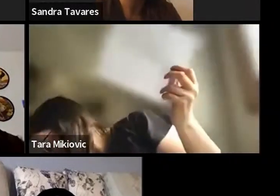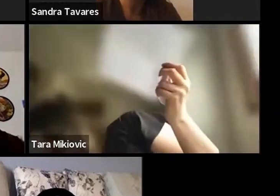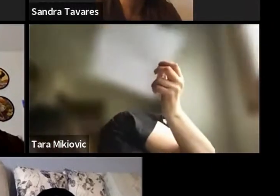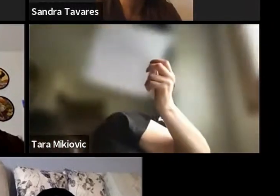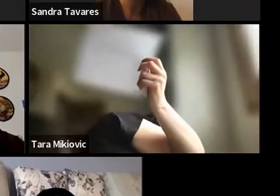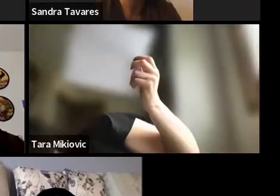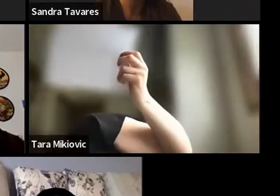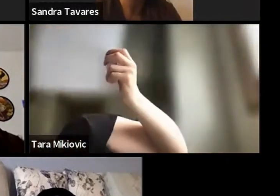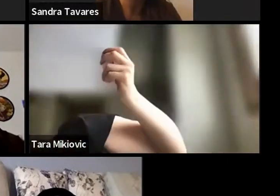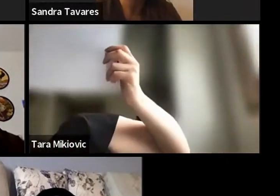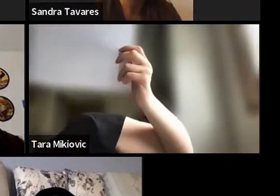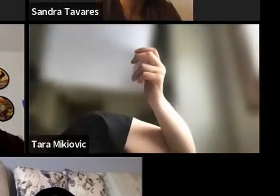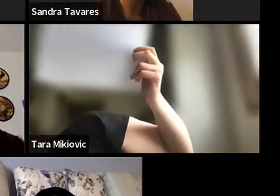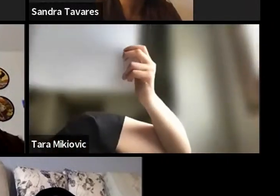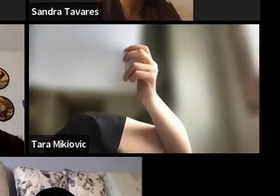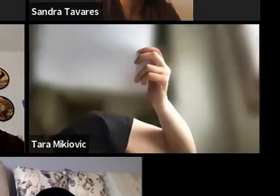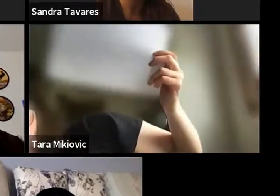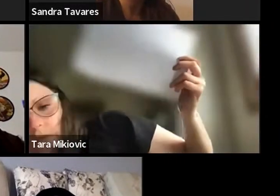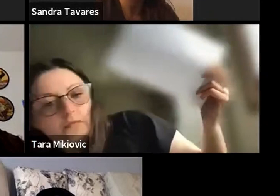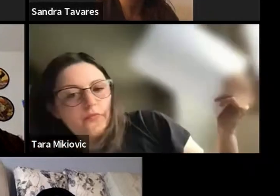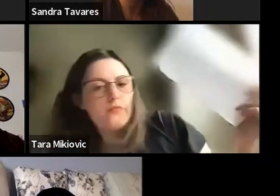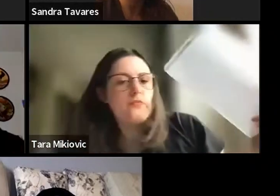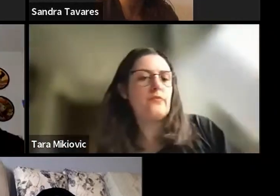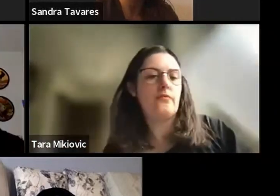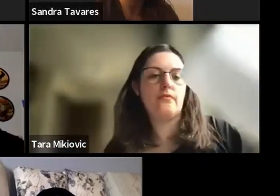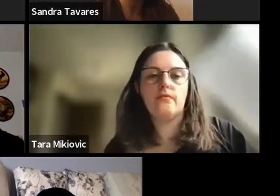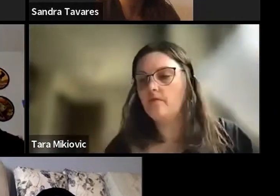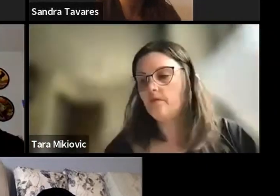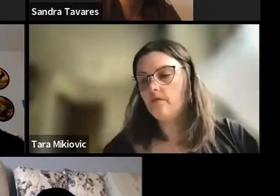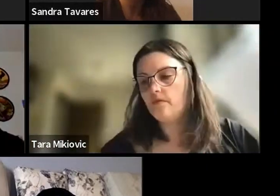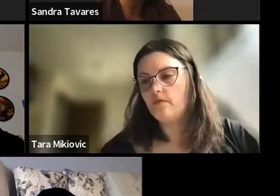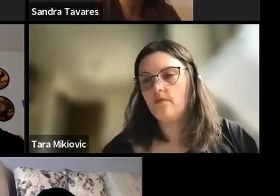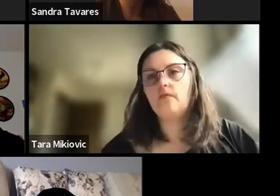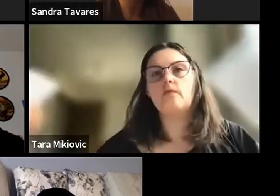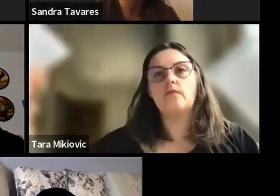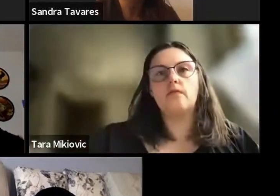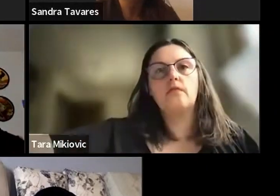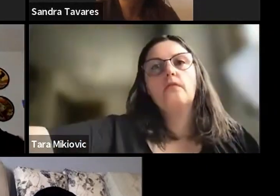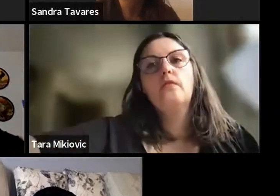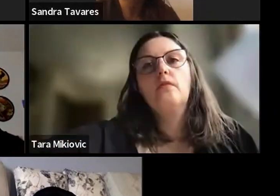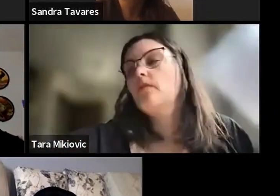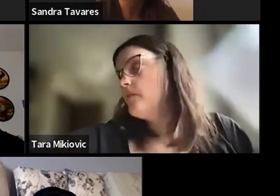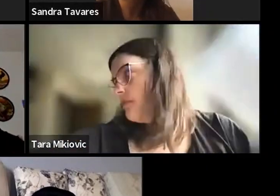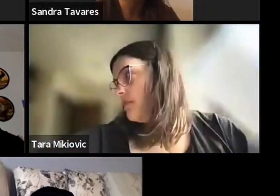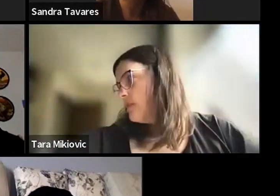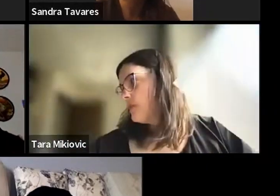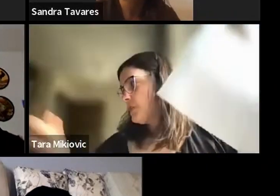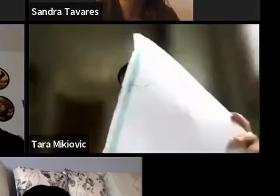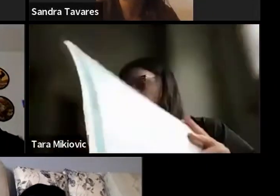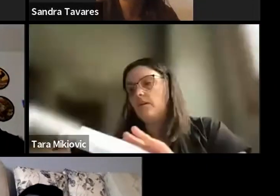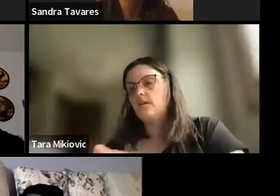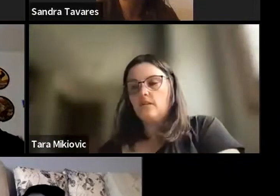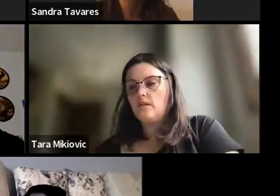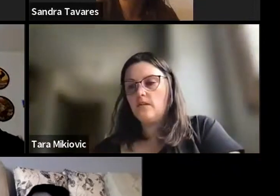invited today. I'll say a little bit more about myself and let everybody else introduce themselves. But